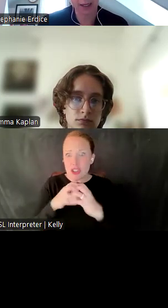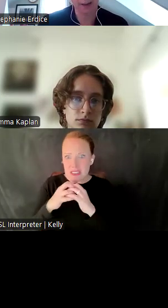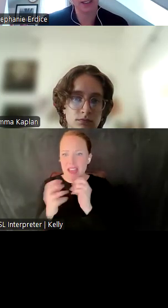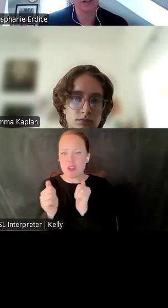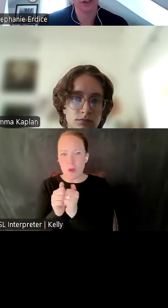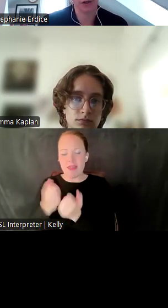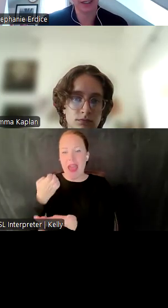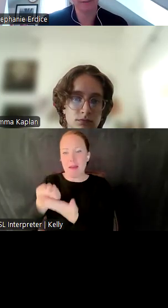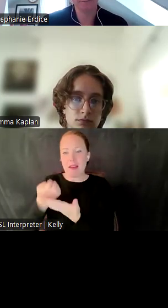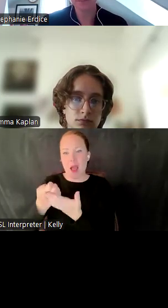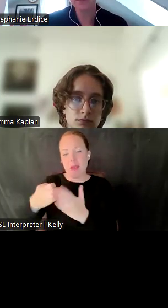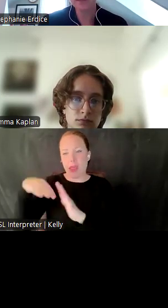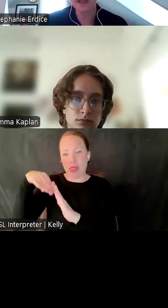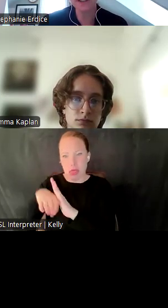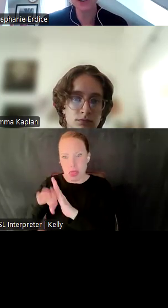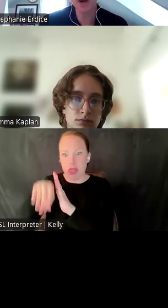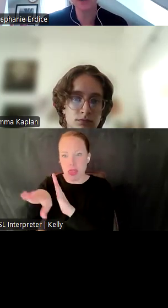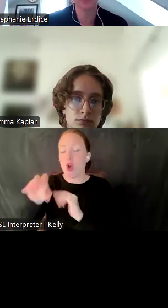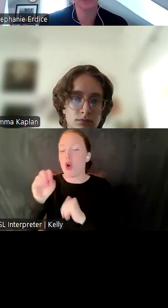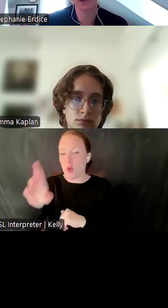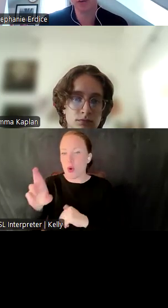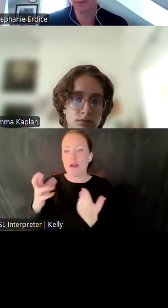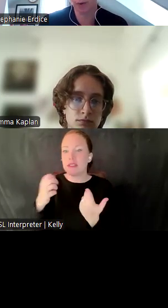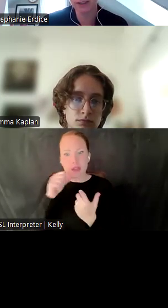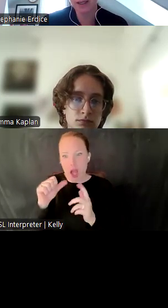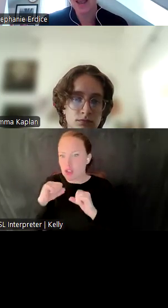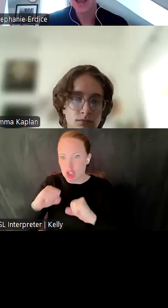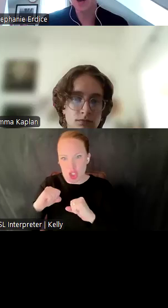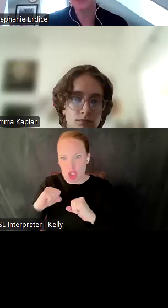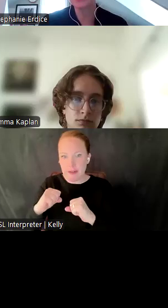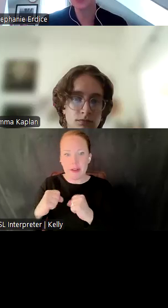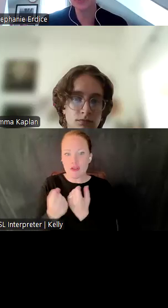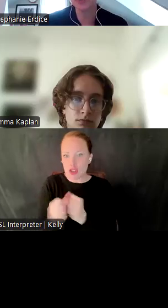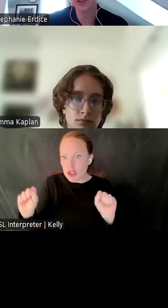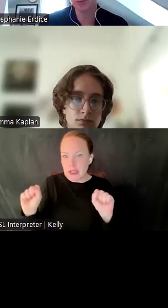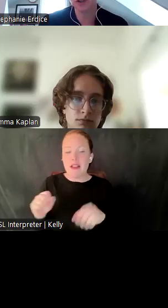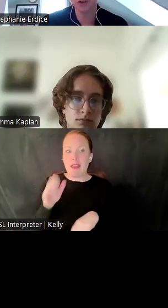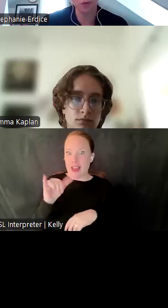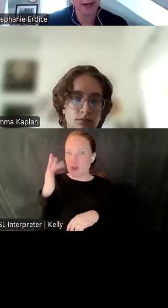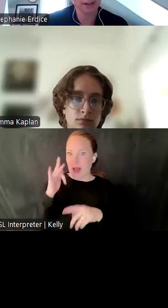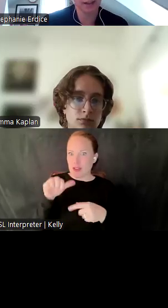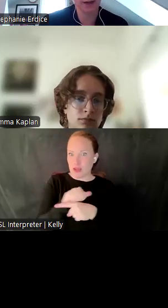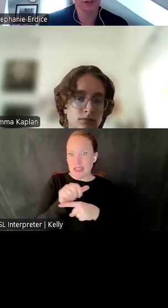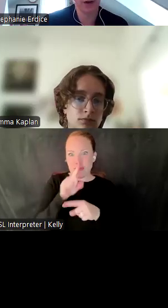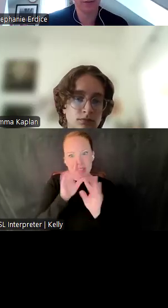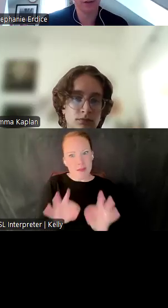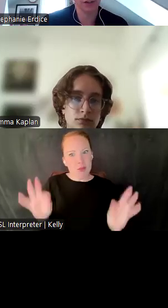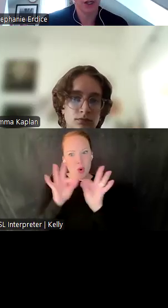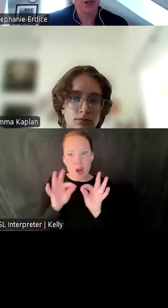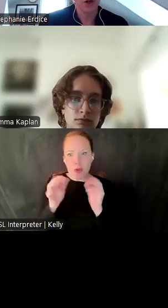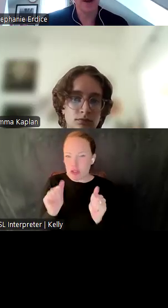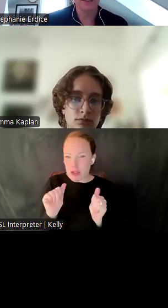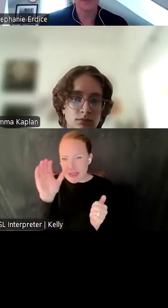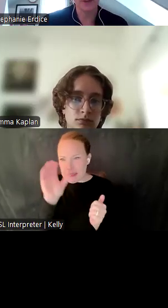and economic insecurity. And this is why this training is so important. And we continue to explore new ways to save